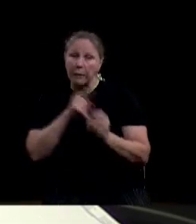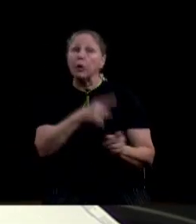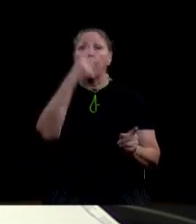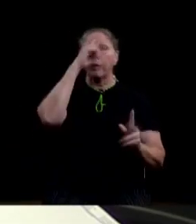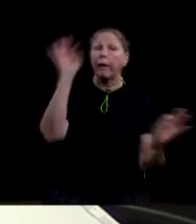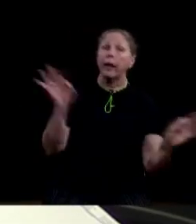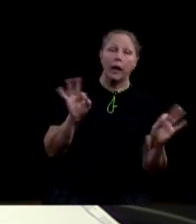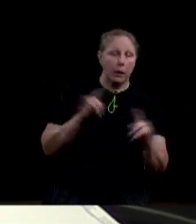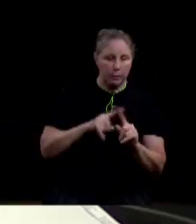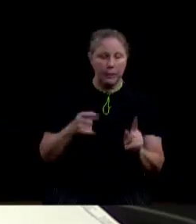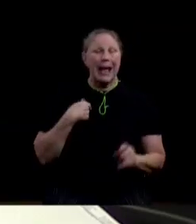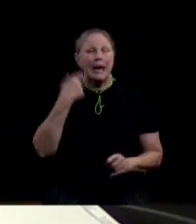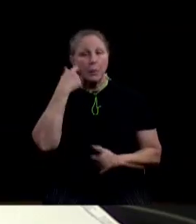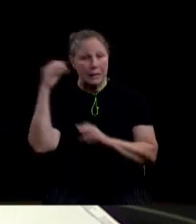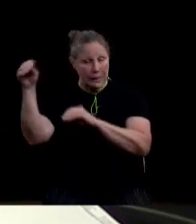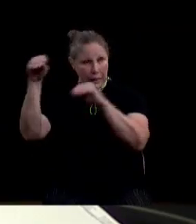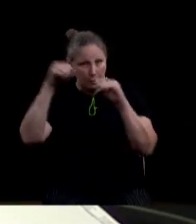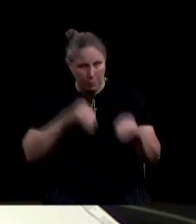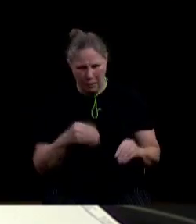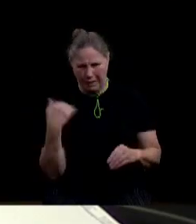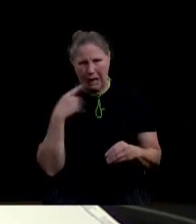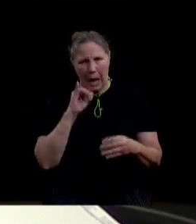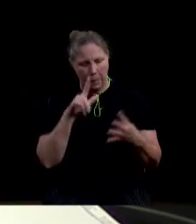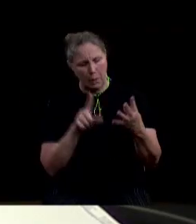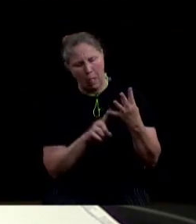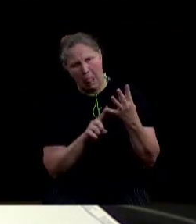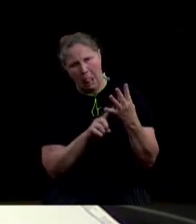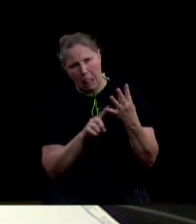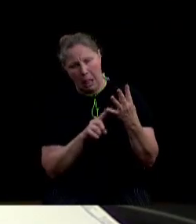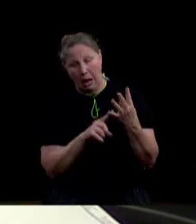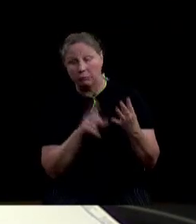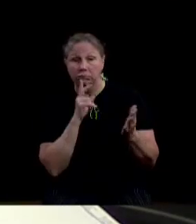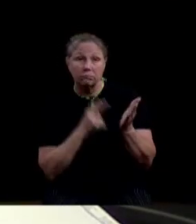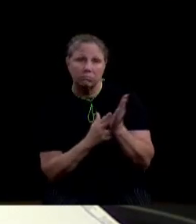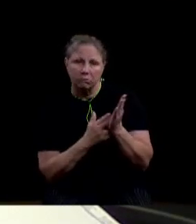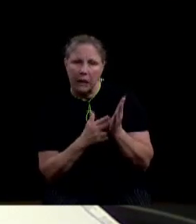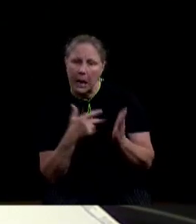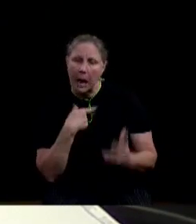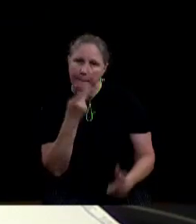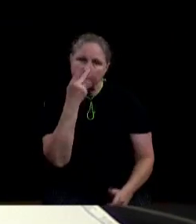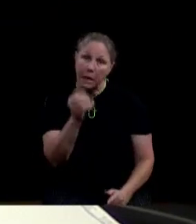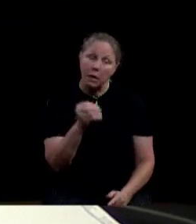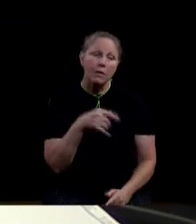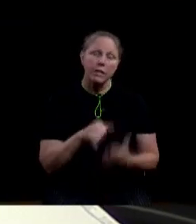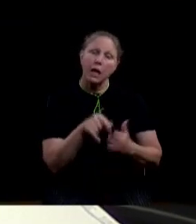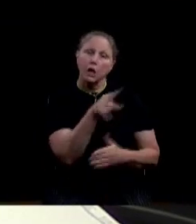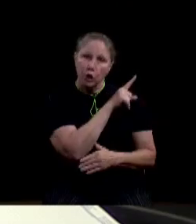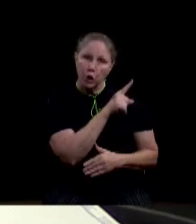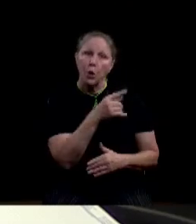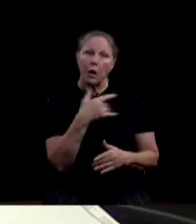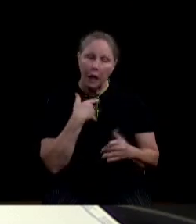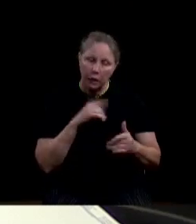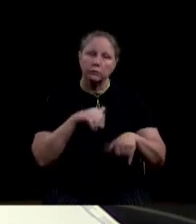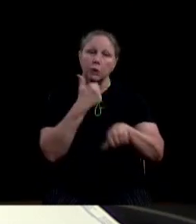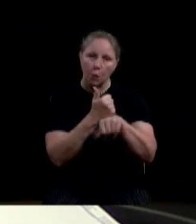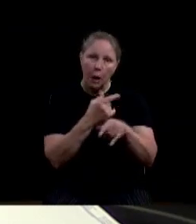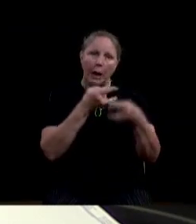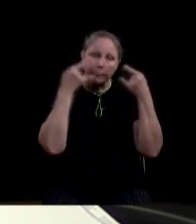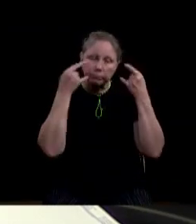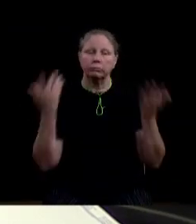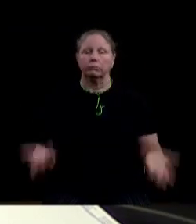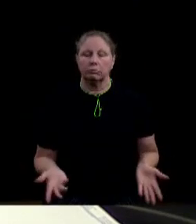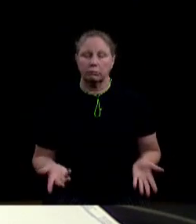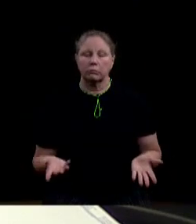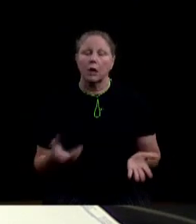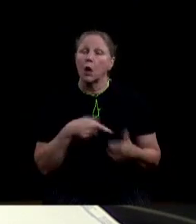and honestly, it angers me that you have enacted this, Mr. Mayor. What you don't understand is you work